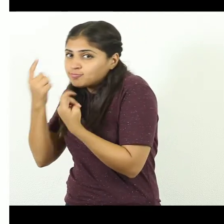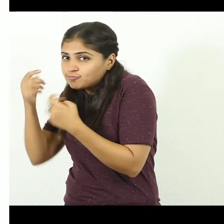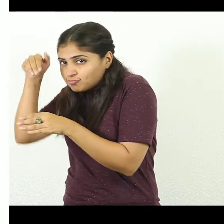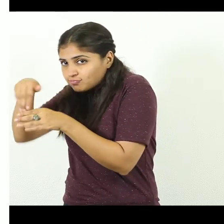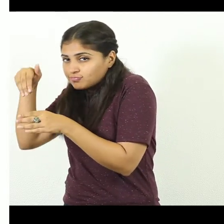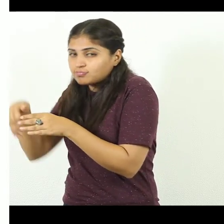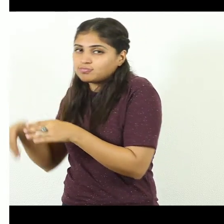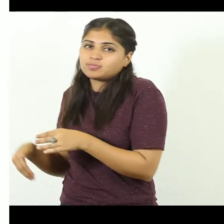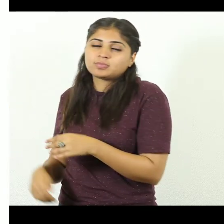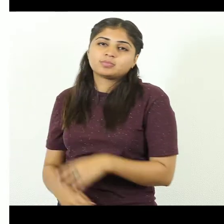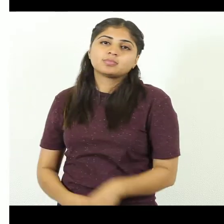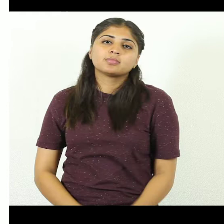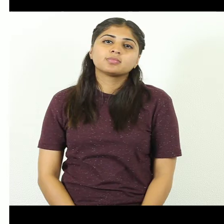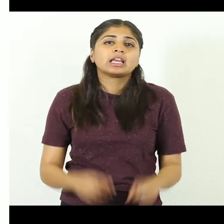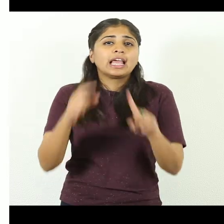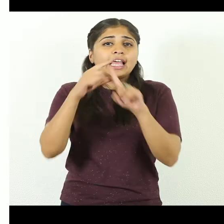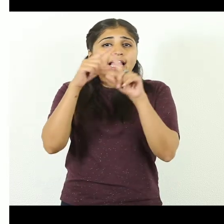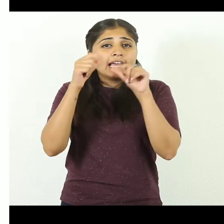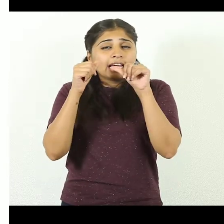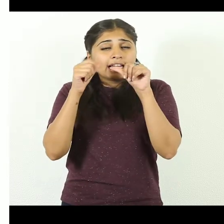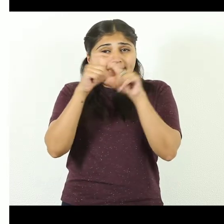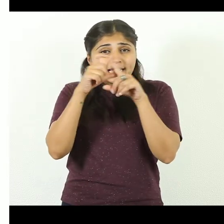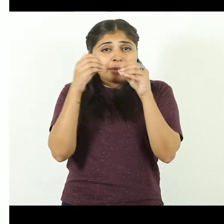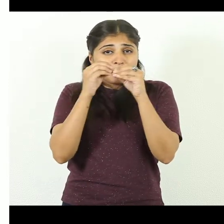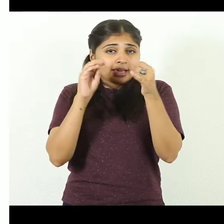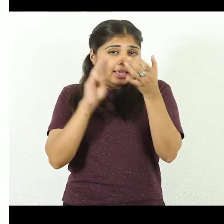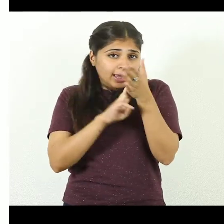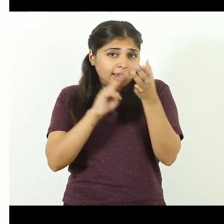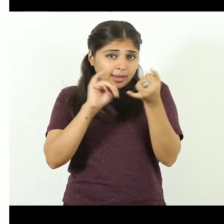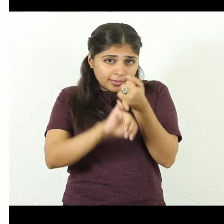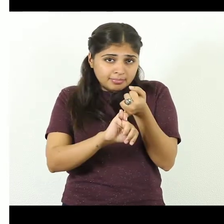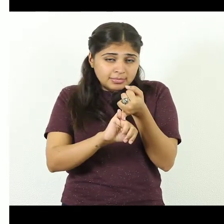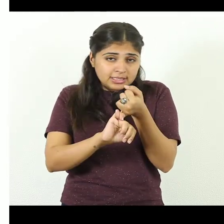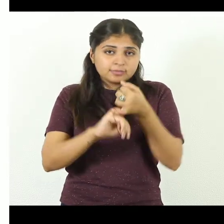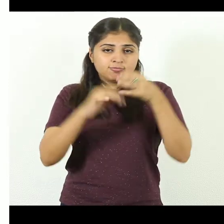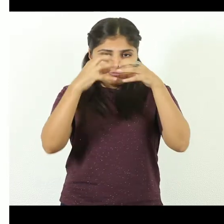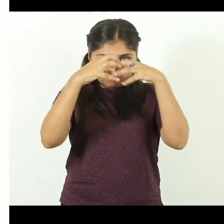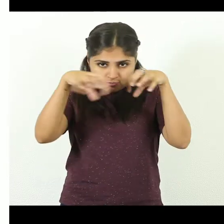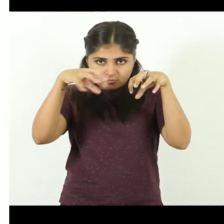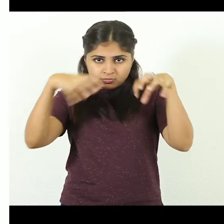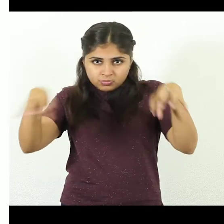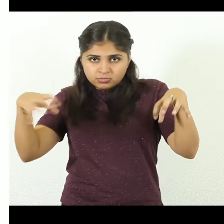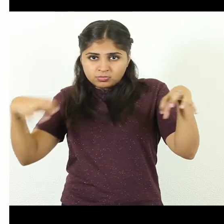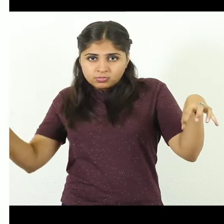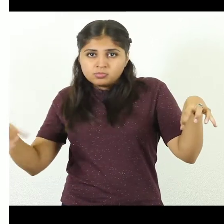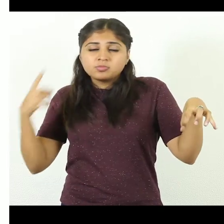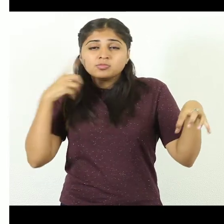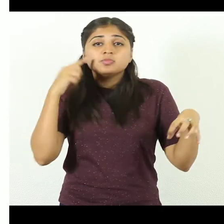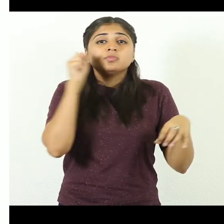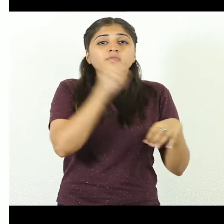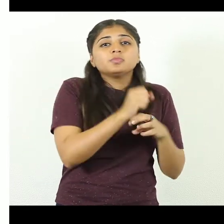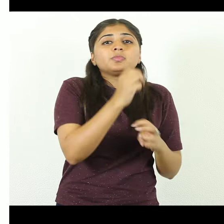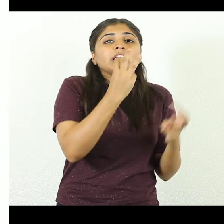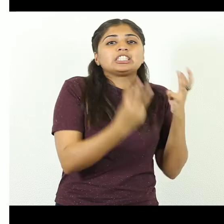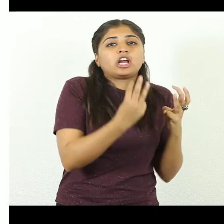Database management systems are categorized according to their data structures or types.